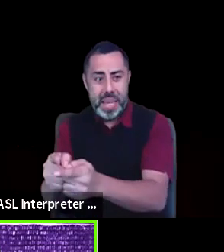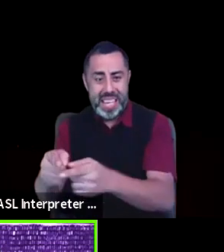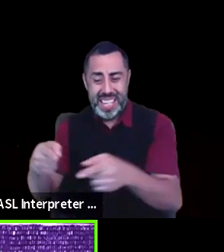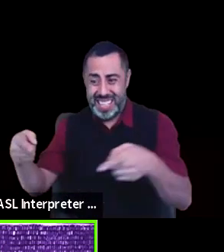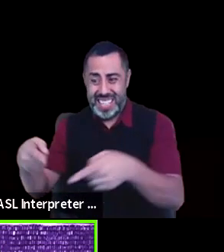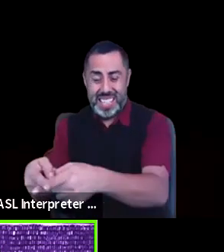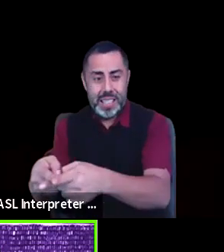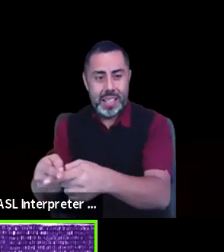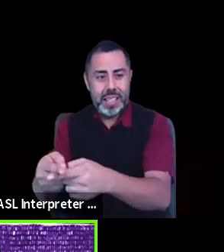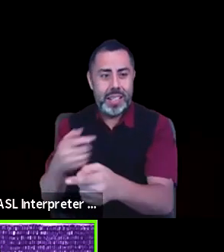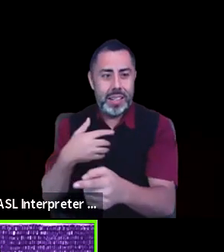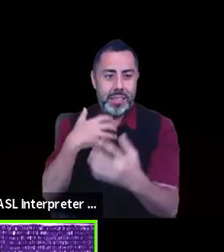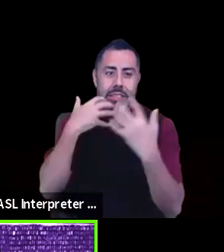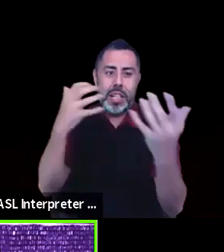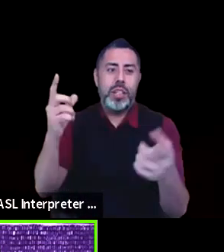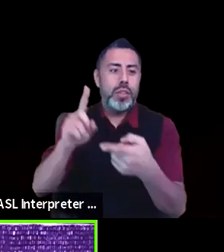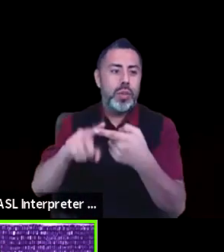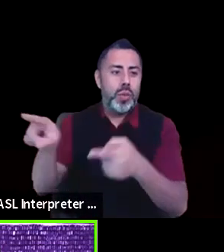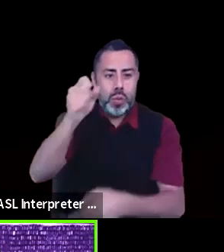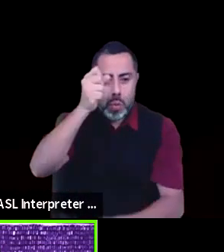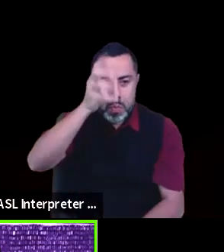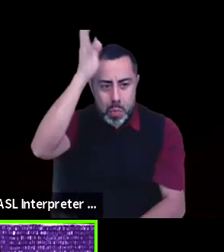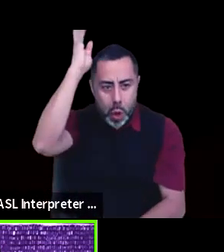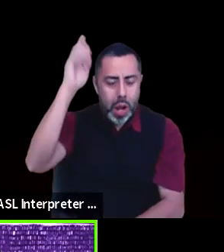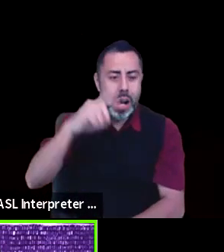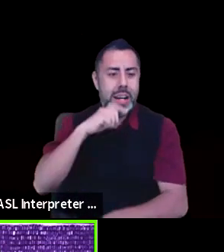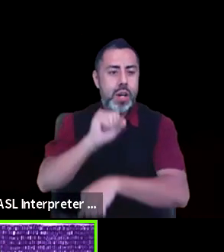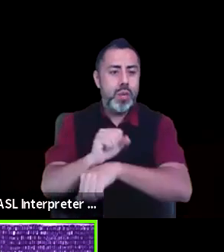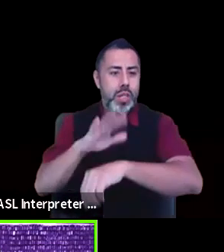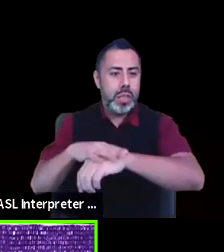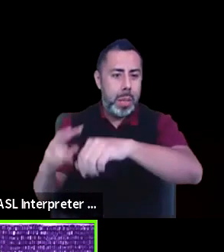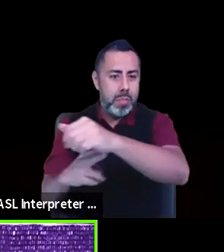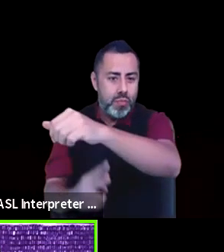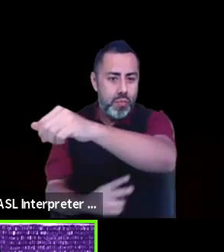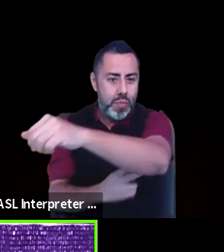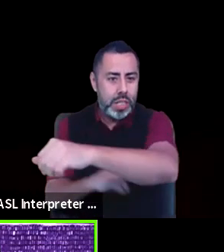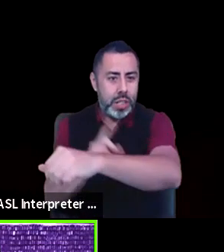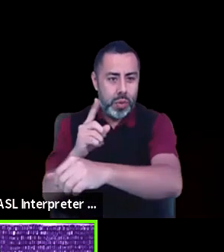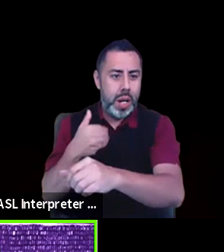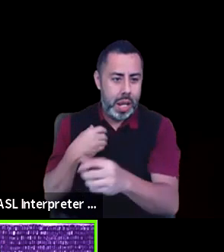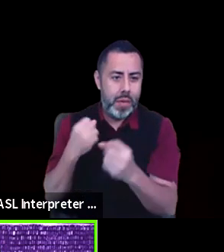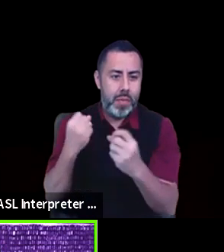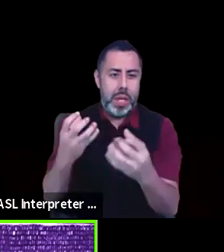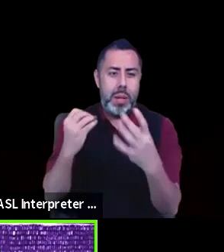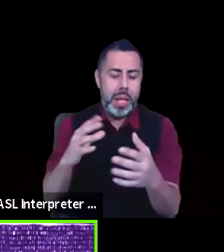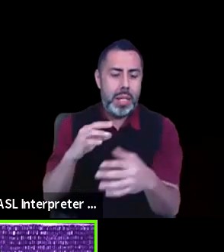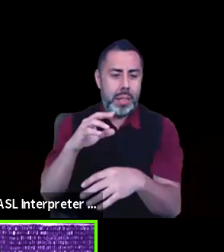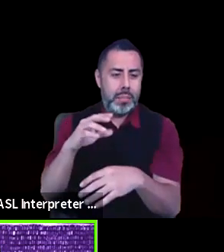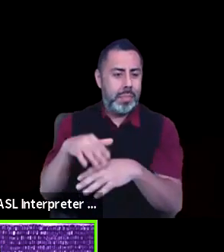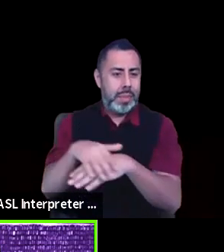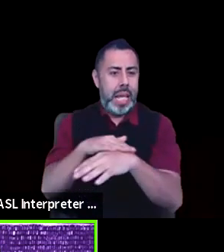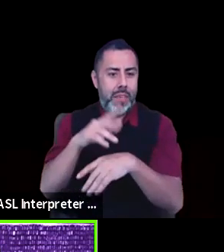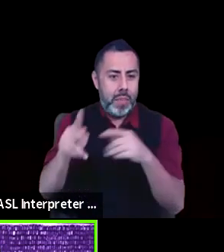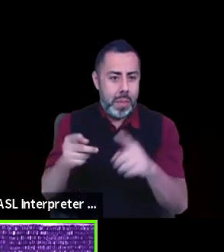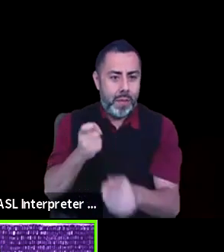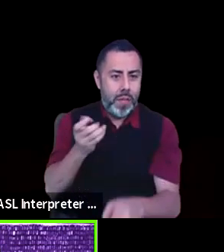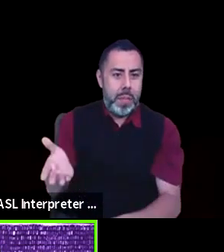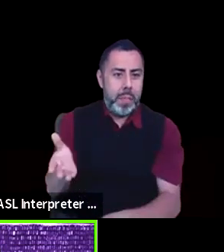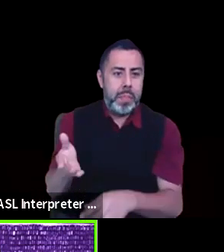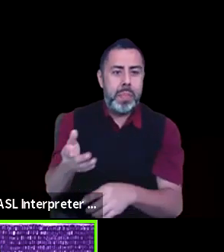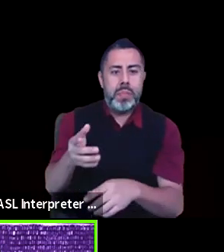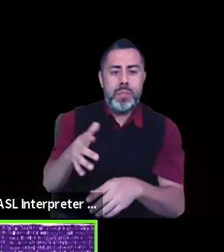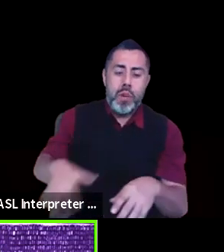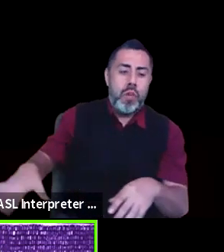Brooklyn, where I'm actually located, and a big shout out to all the urban native folks who are still here making,